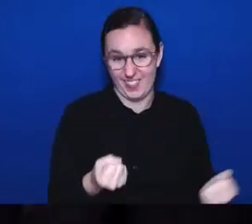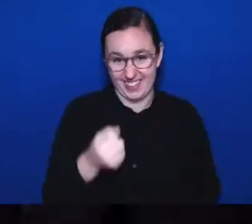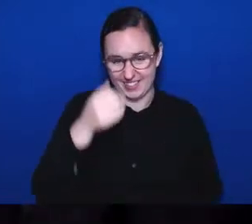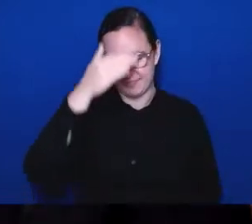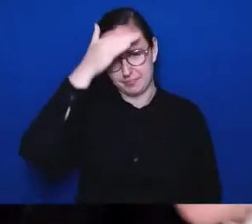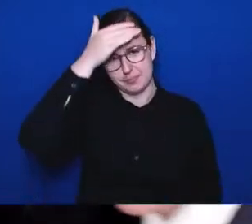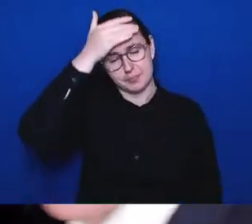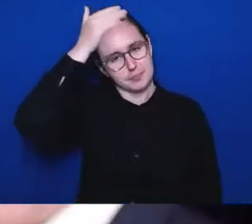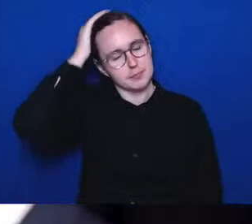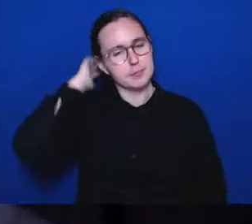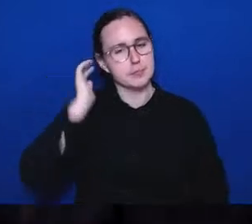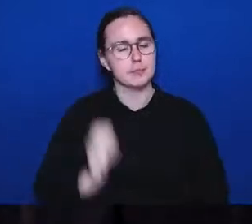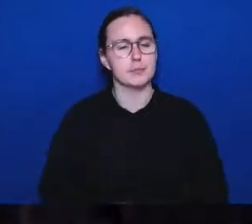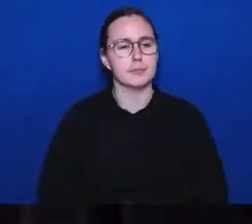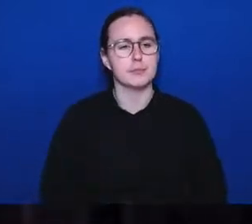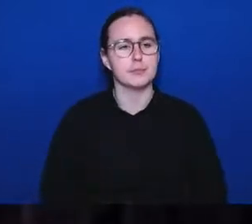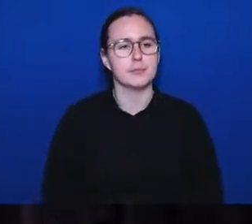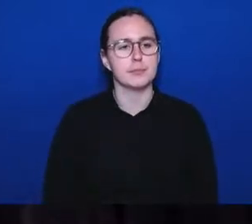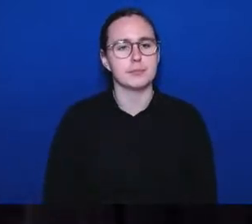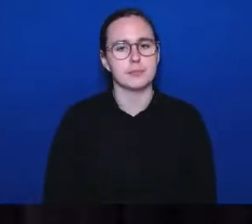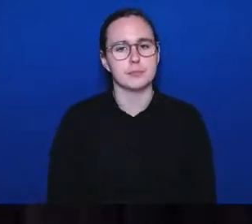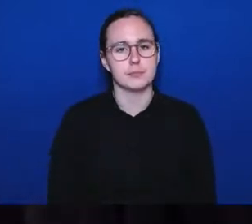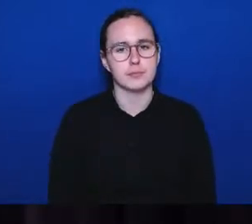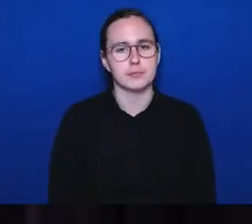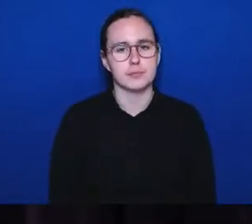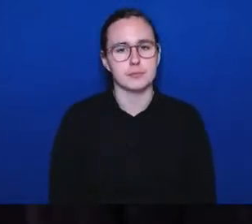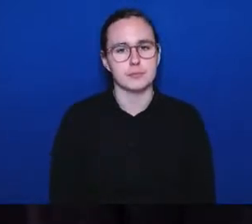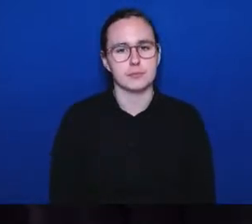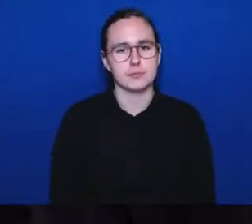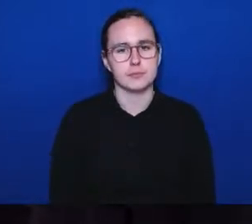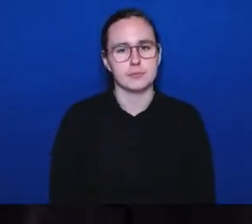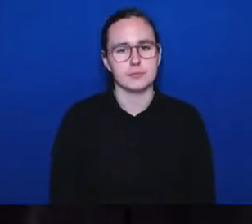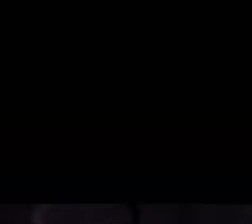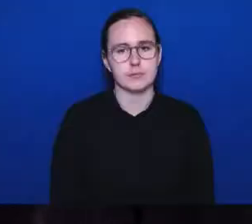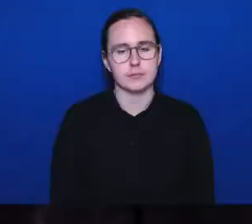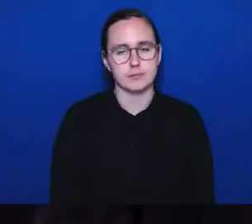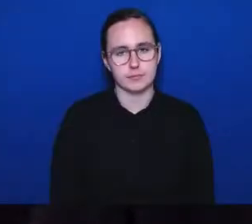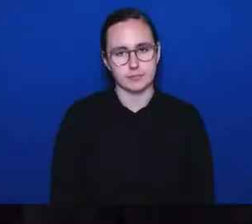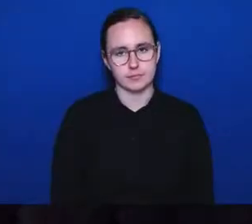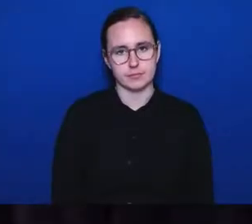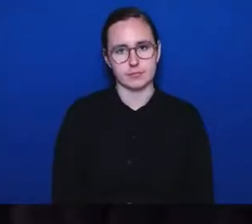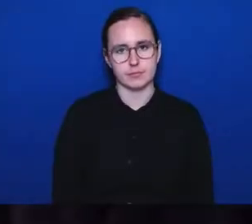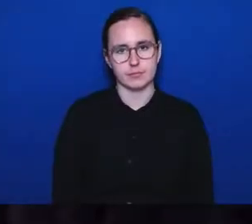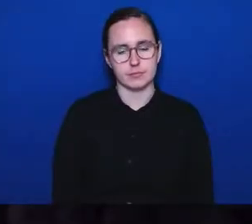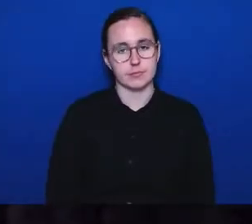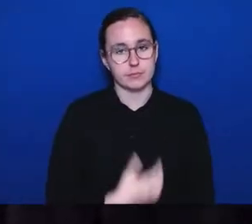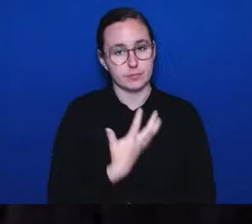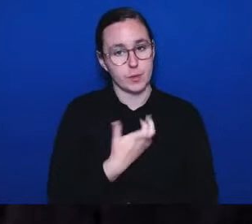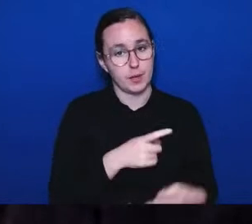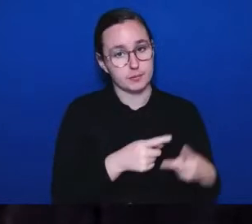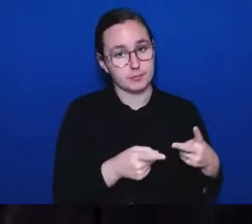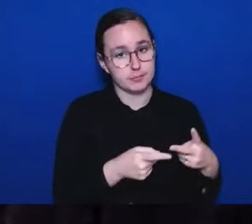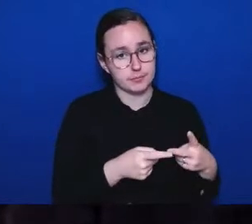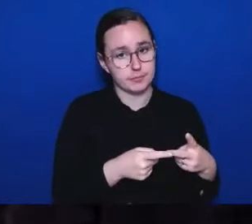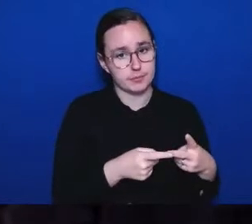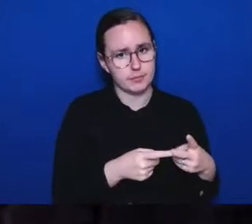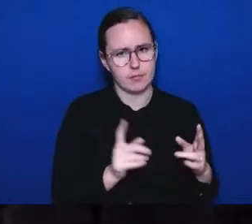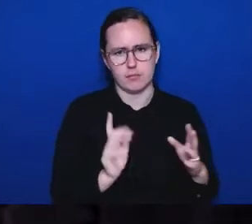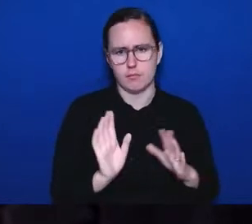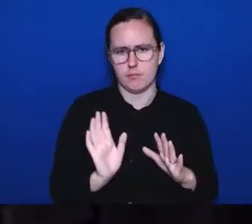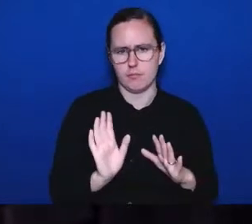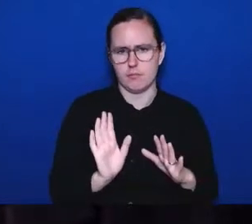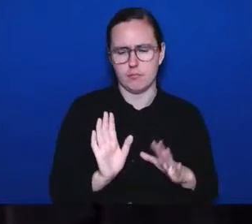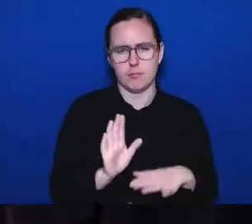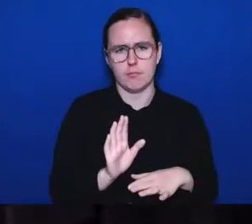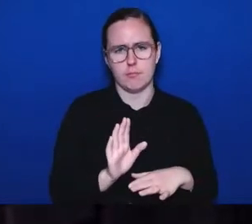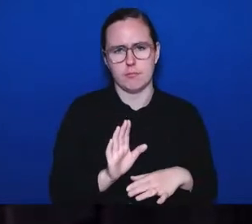For our final question today, we're going to come back to the room. Please go ahead. Question for Minister Dix in English and en français, s'il